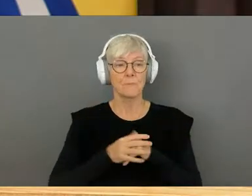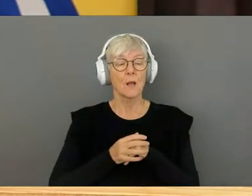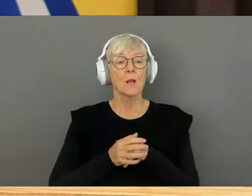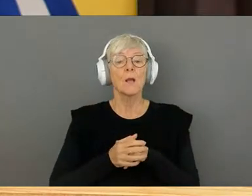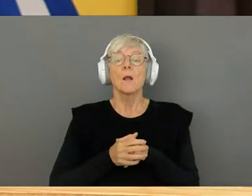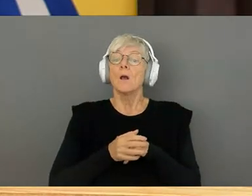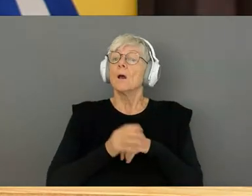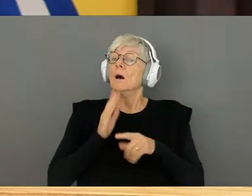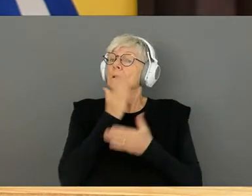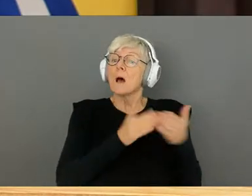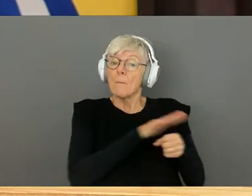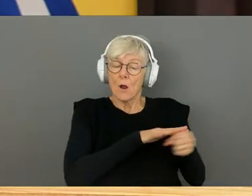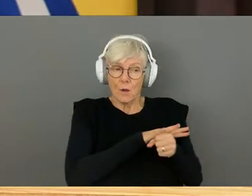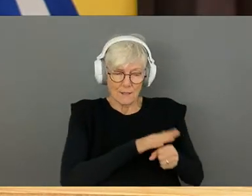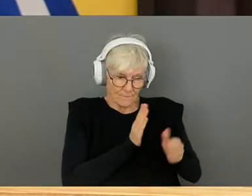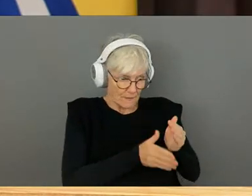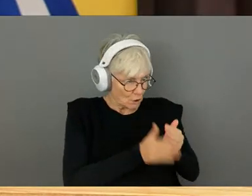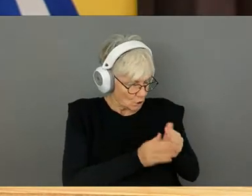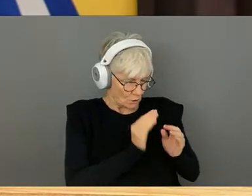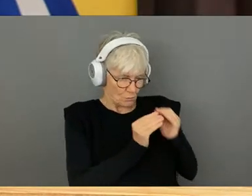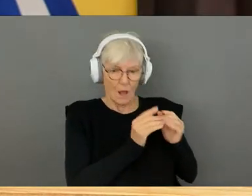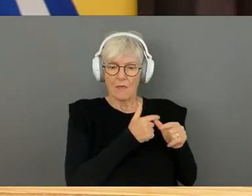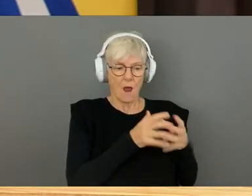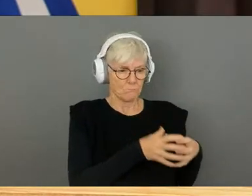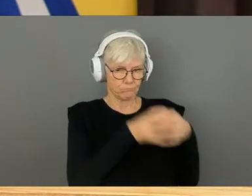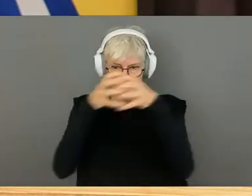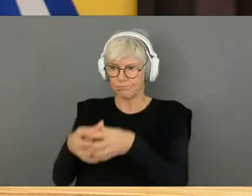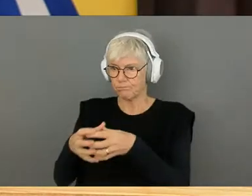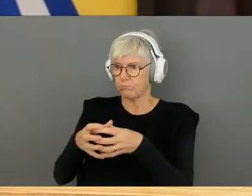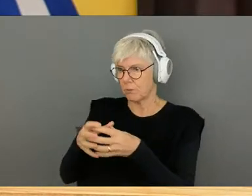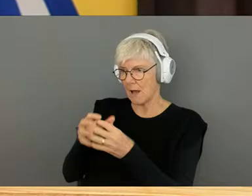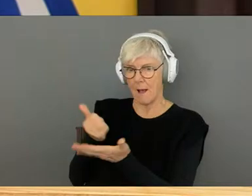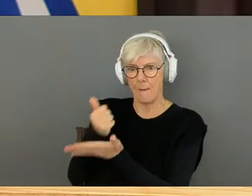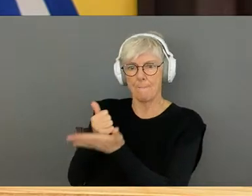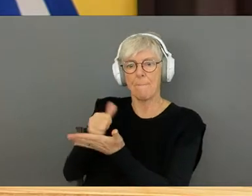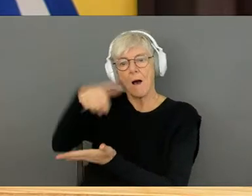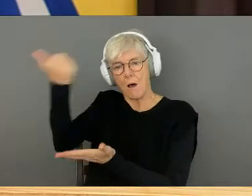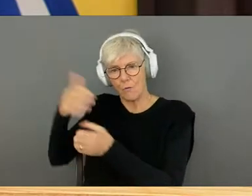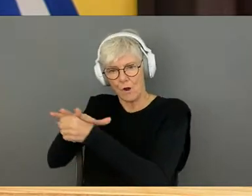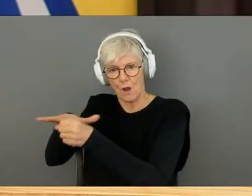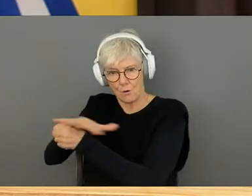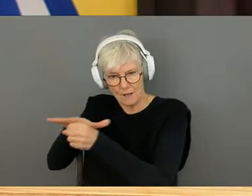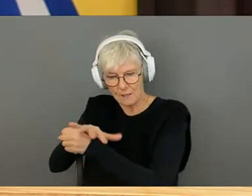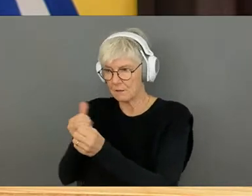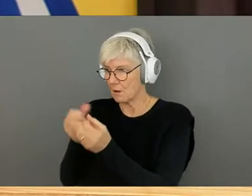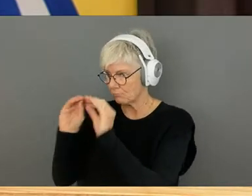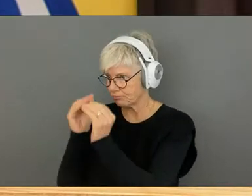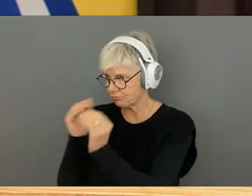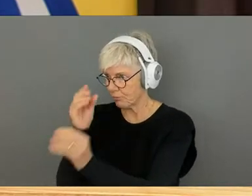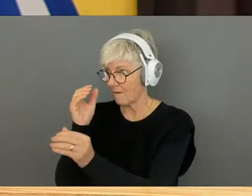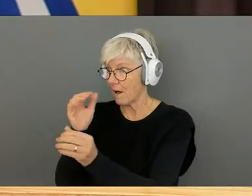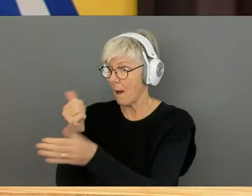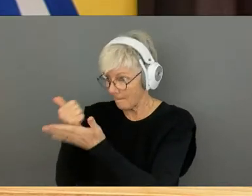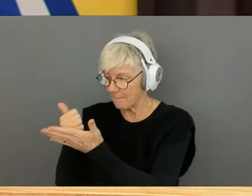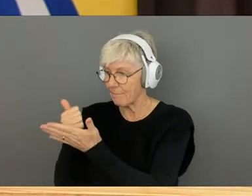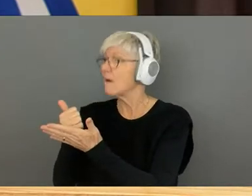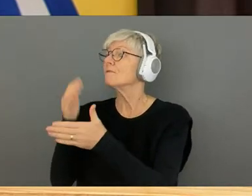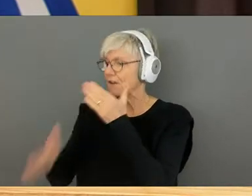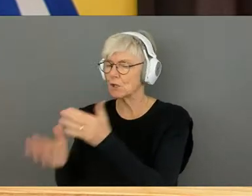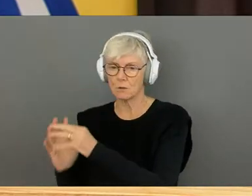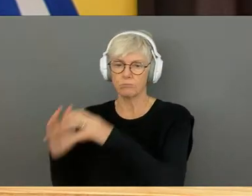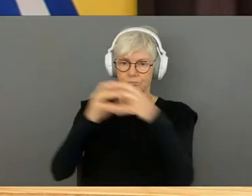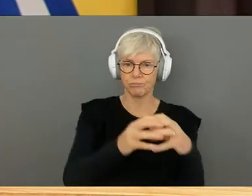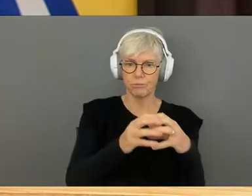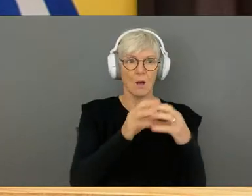crews are moving to assist in other communities. We will not let up until everyone has power again. Je tiens à souligner